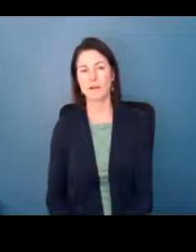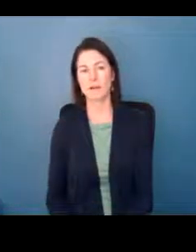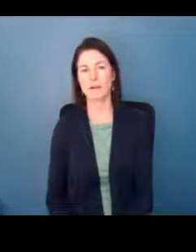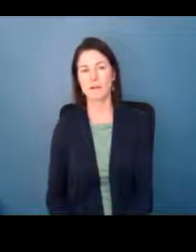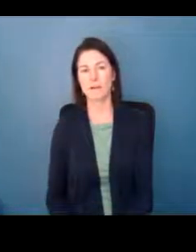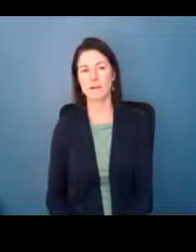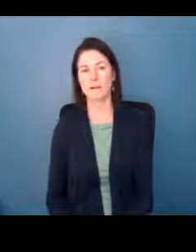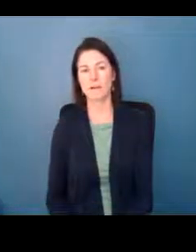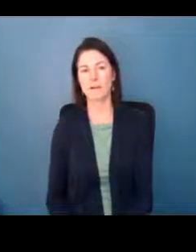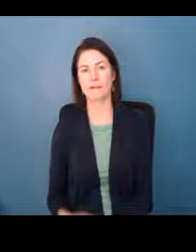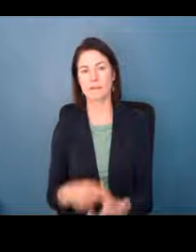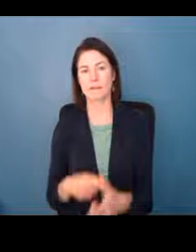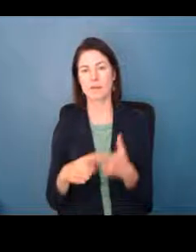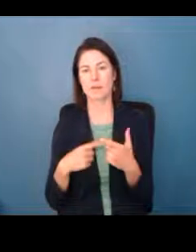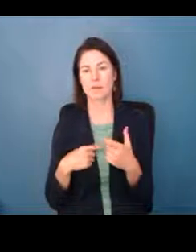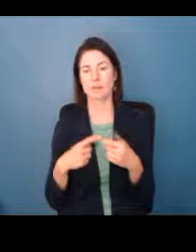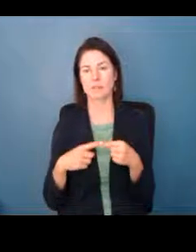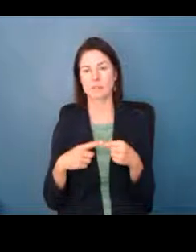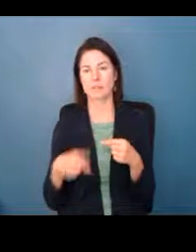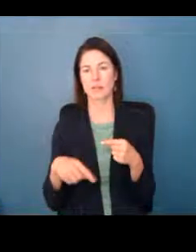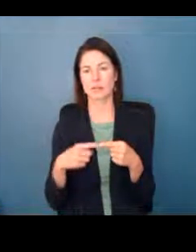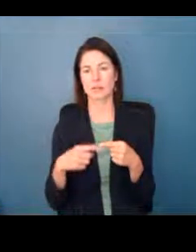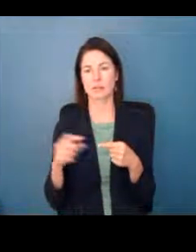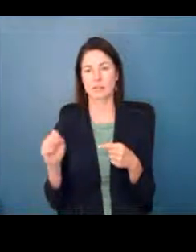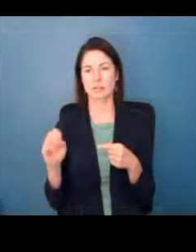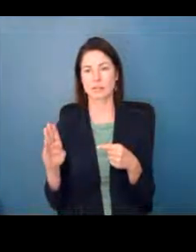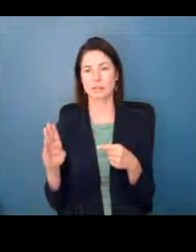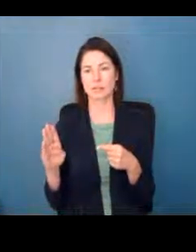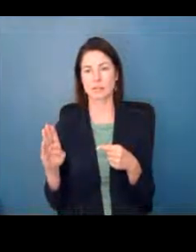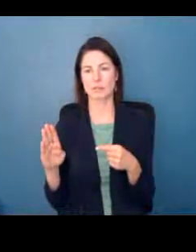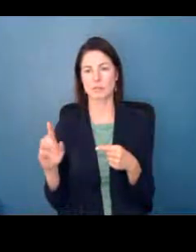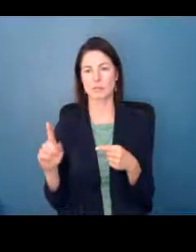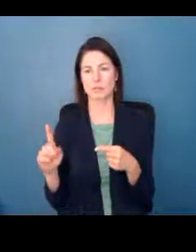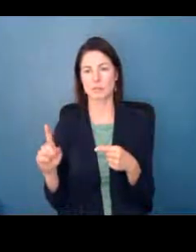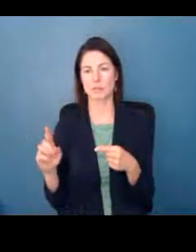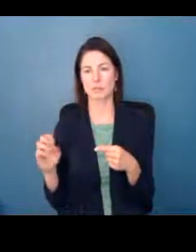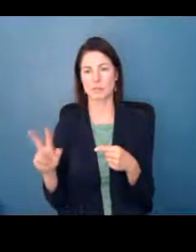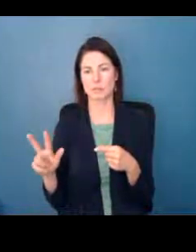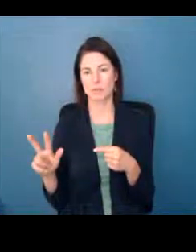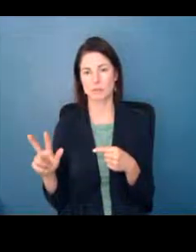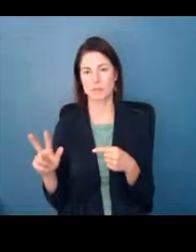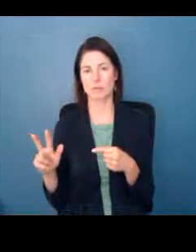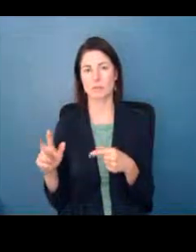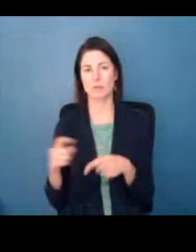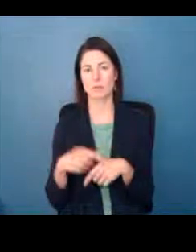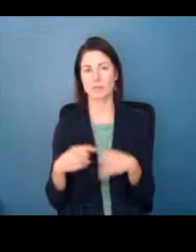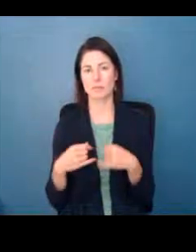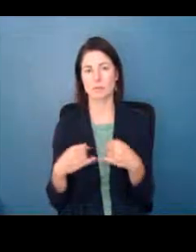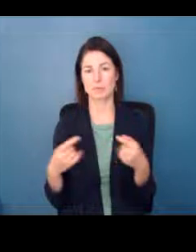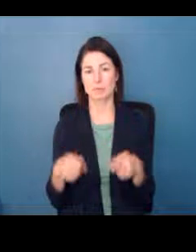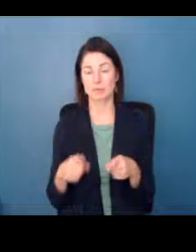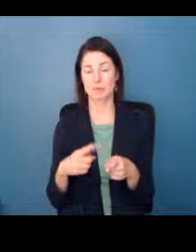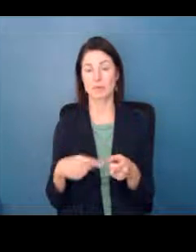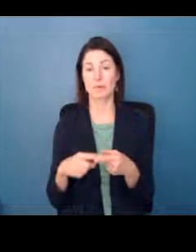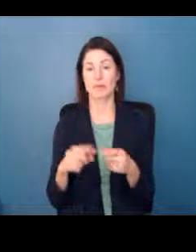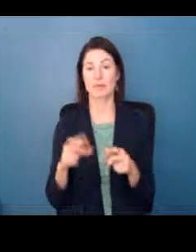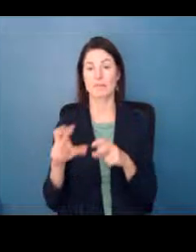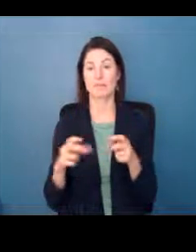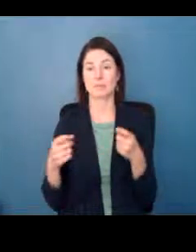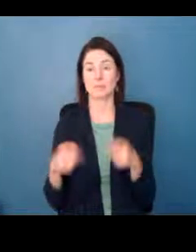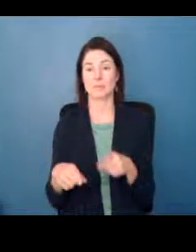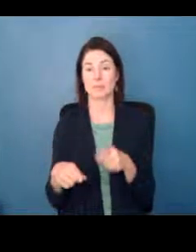cycle SB1 cycle 3 timelines in terms of when those investments are made. And then at that point, once we have investments to look at both for